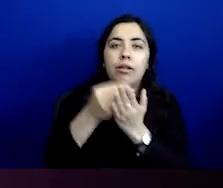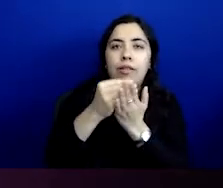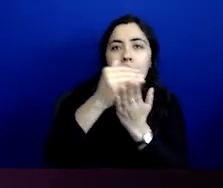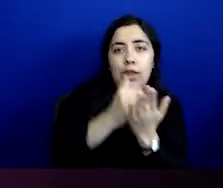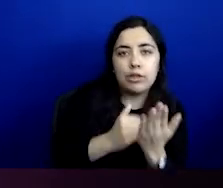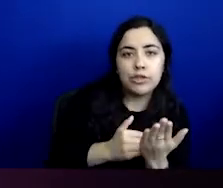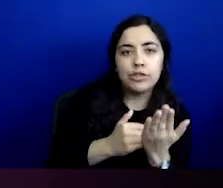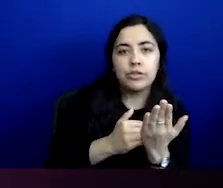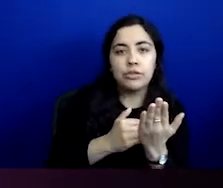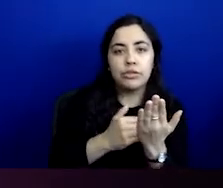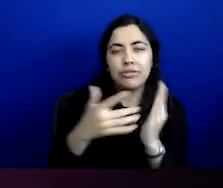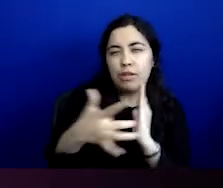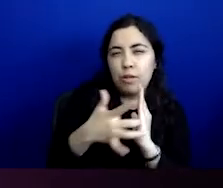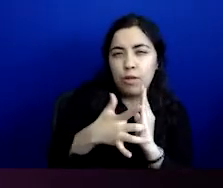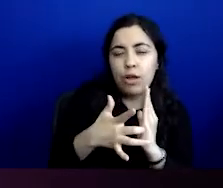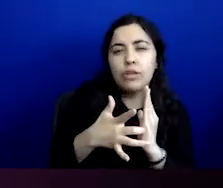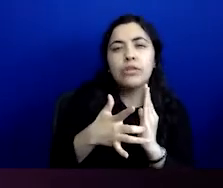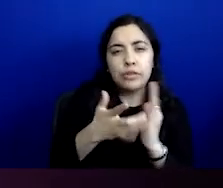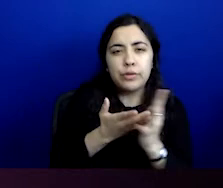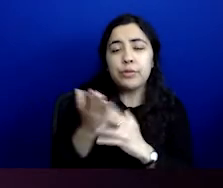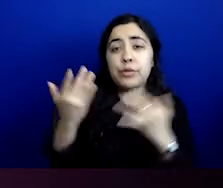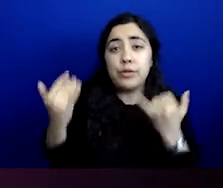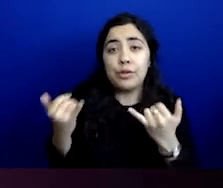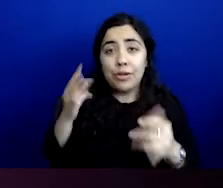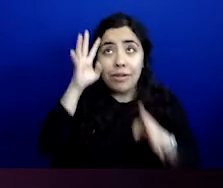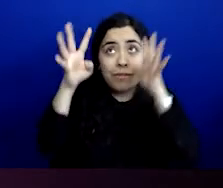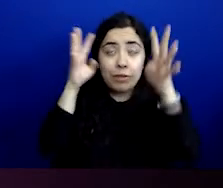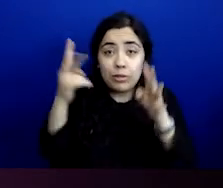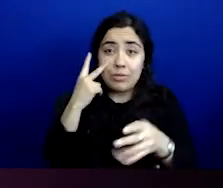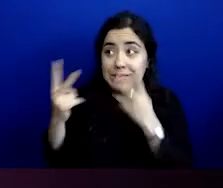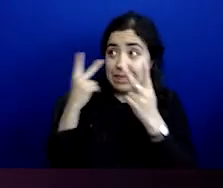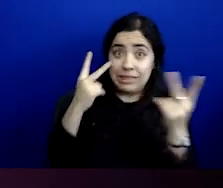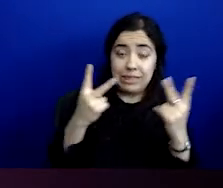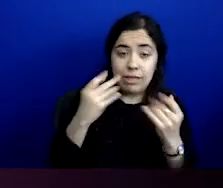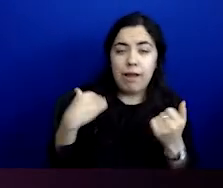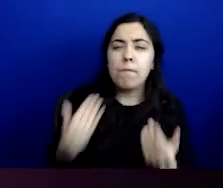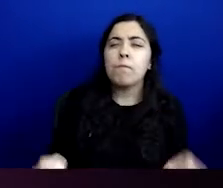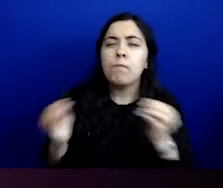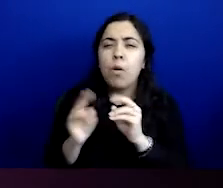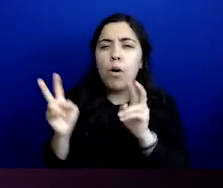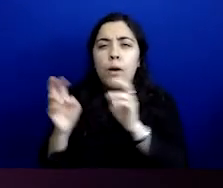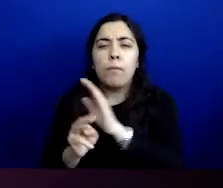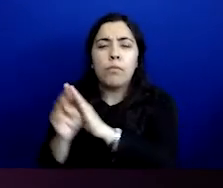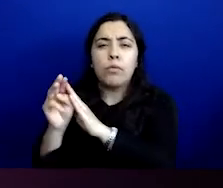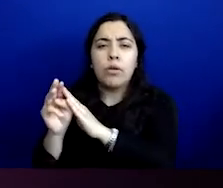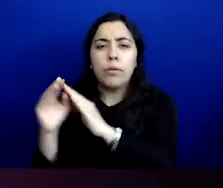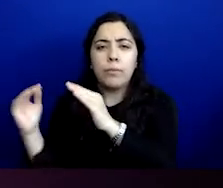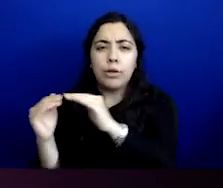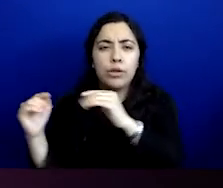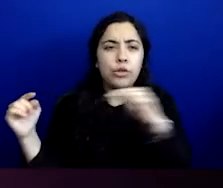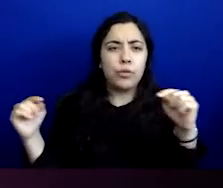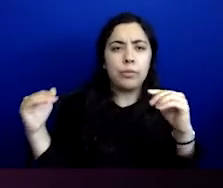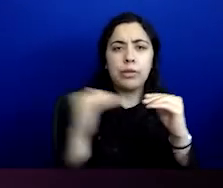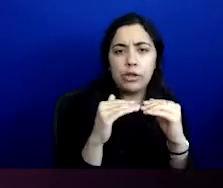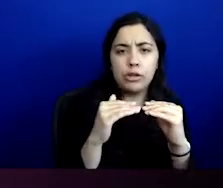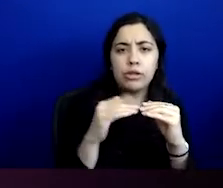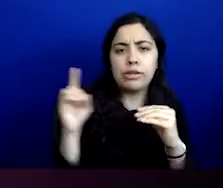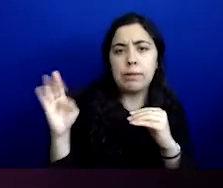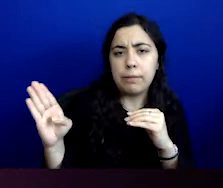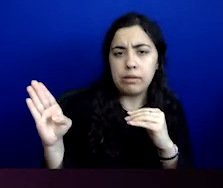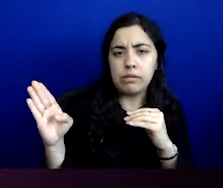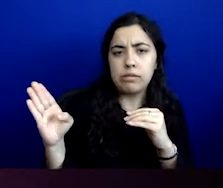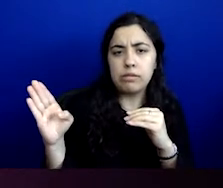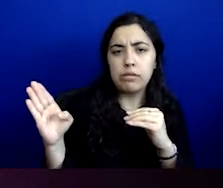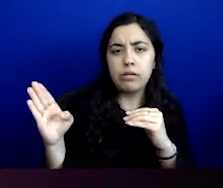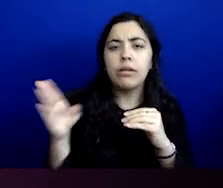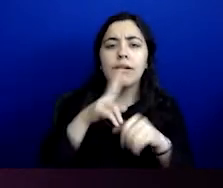by the current innovations that we've seen, and we have more mature peer-to-peer databases, and we just have the maturization